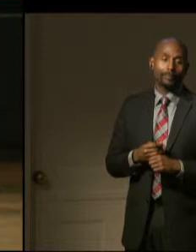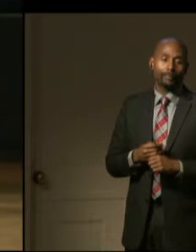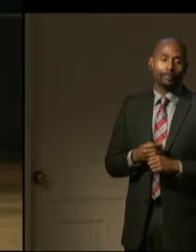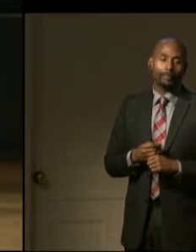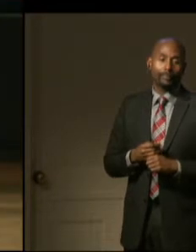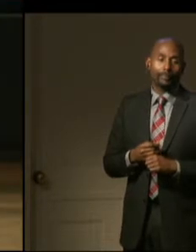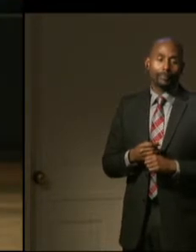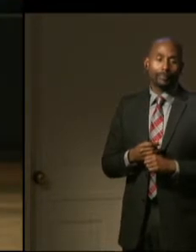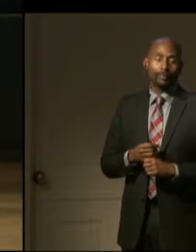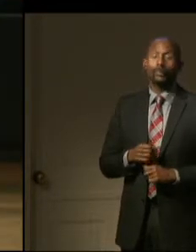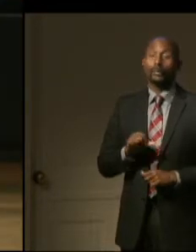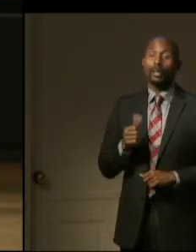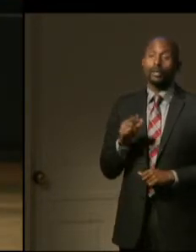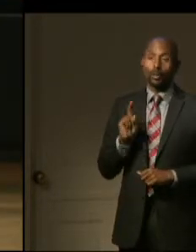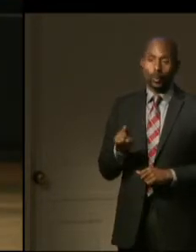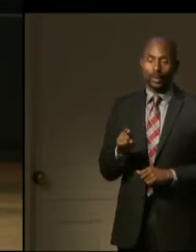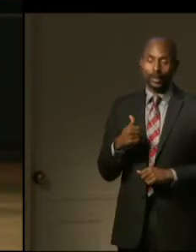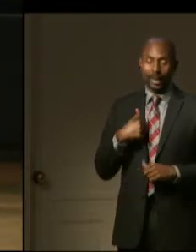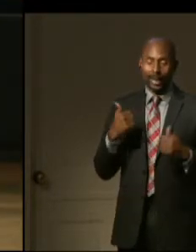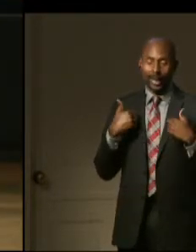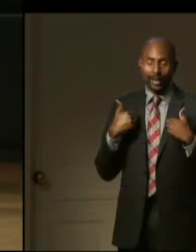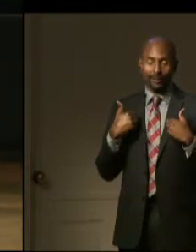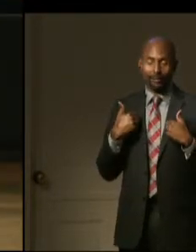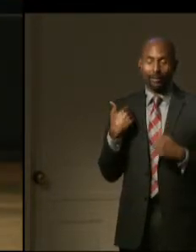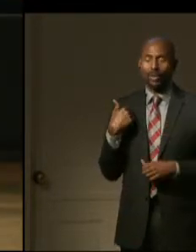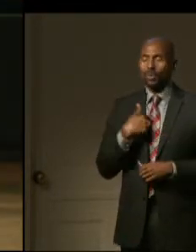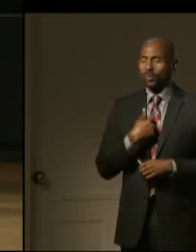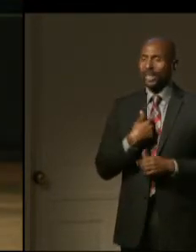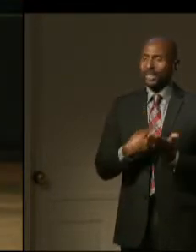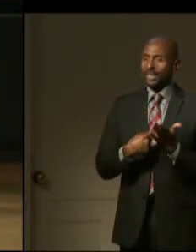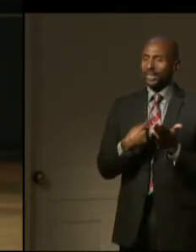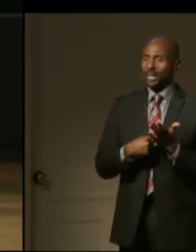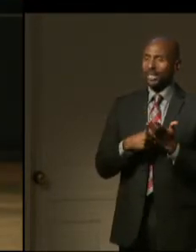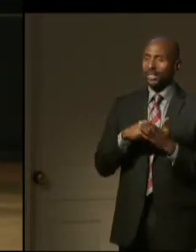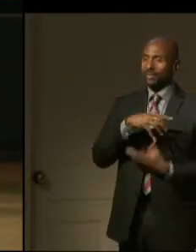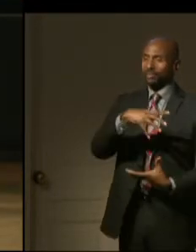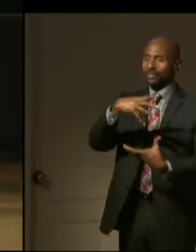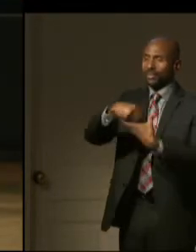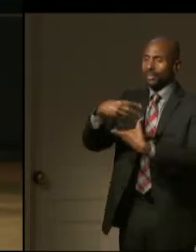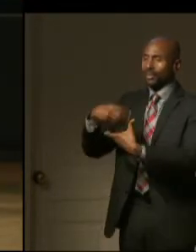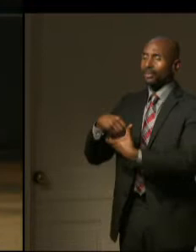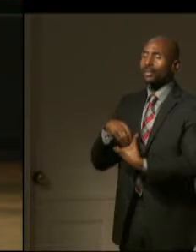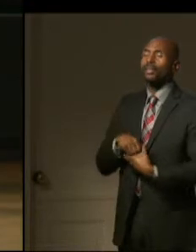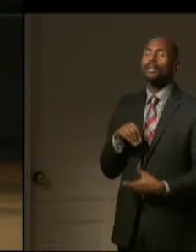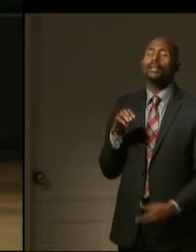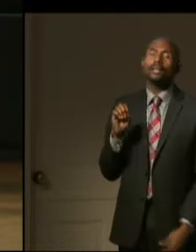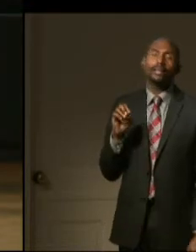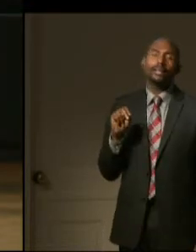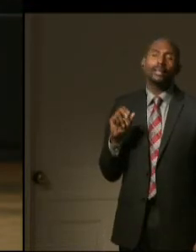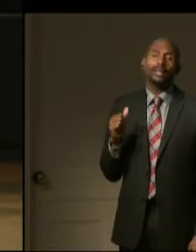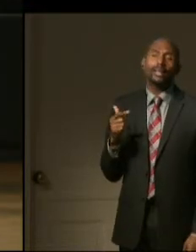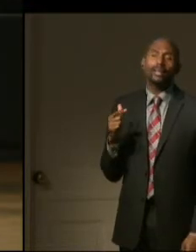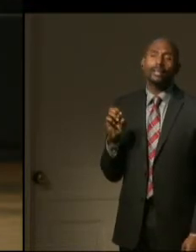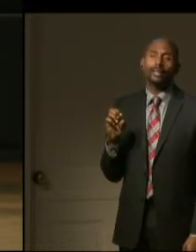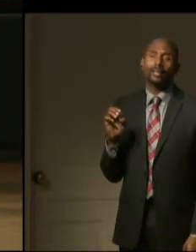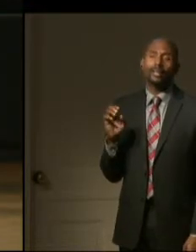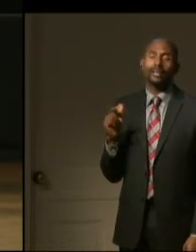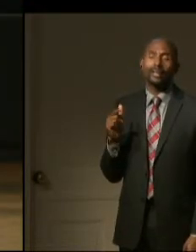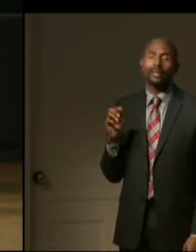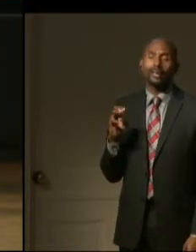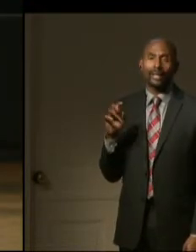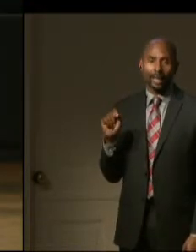Another question I have is, we talk about engagement, and often museums have been focused on engagement, the idea that you come